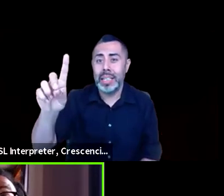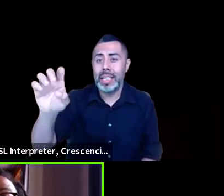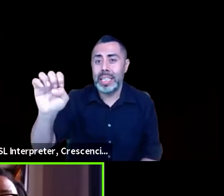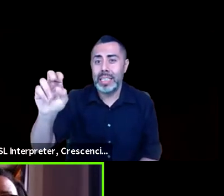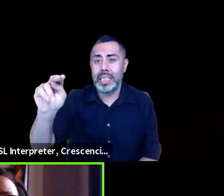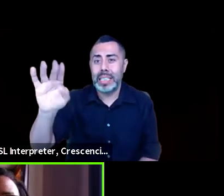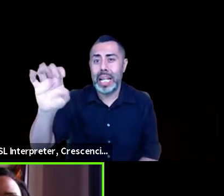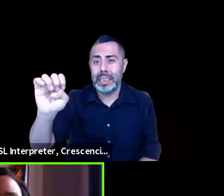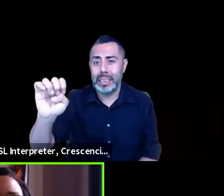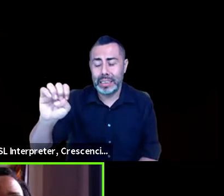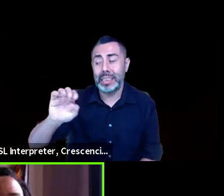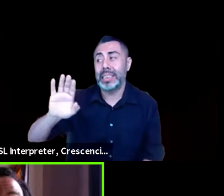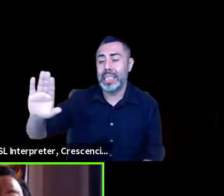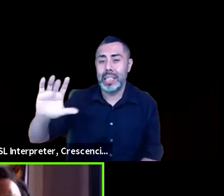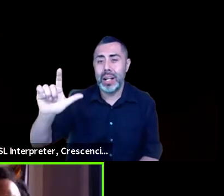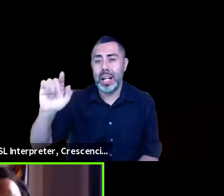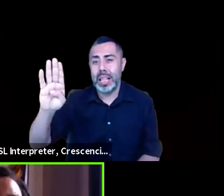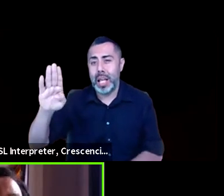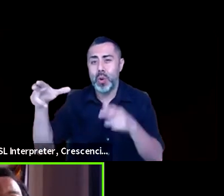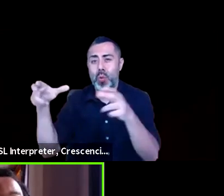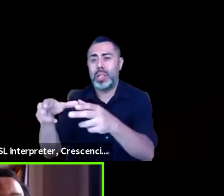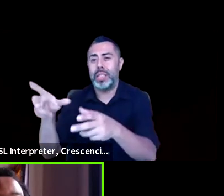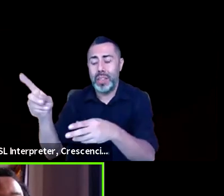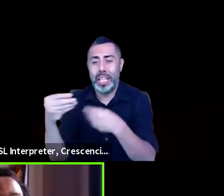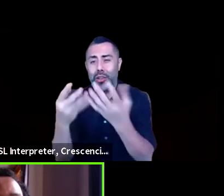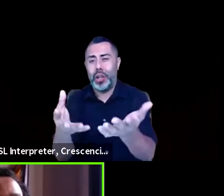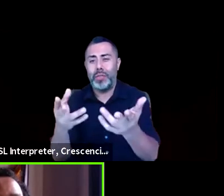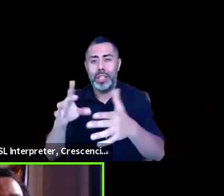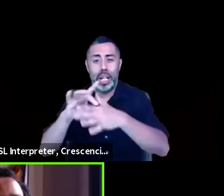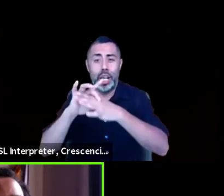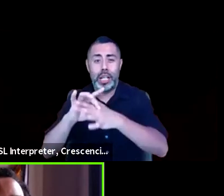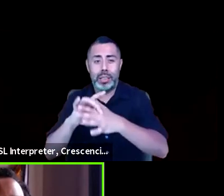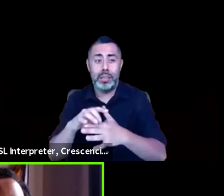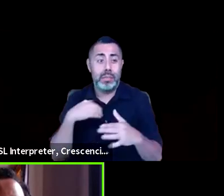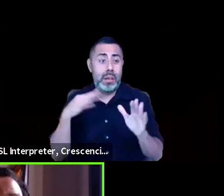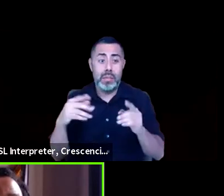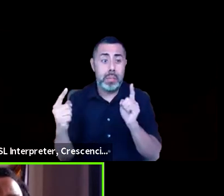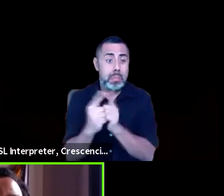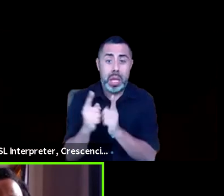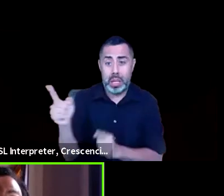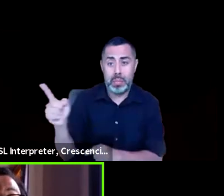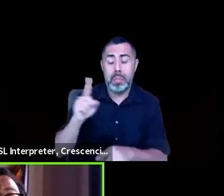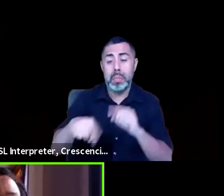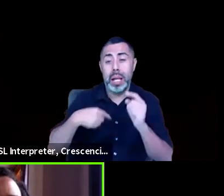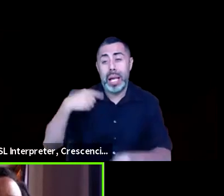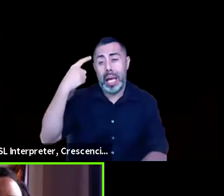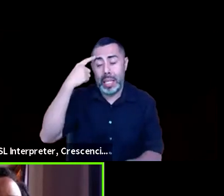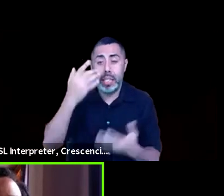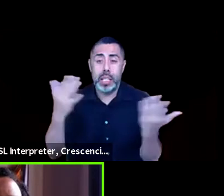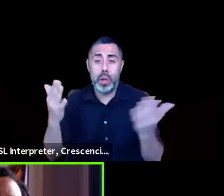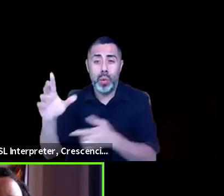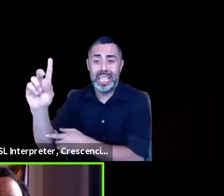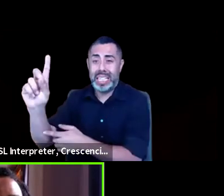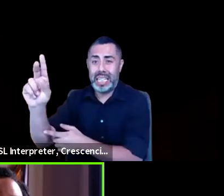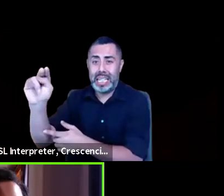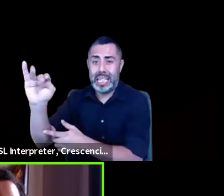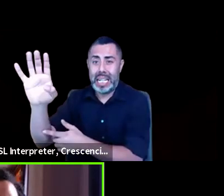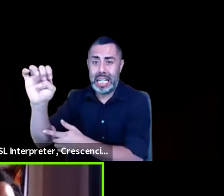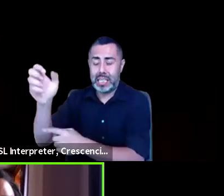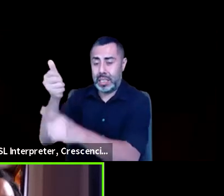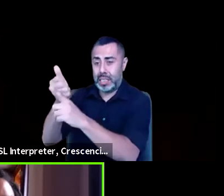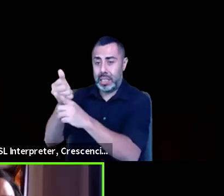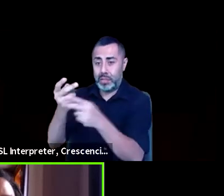of content. My assumption without knowing him is that what D-Nice was observing, both